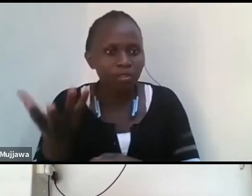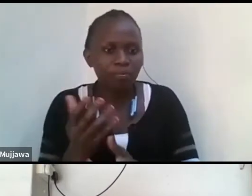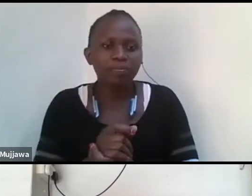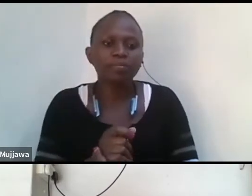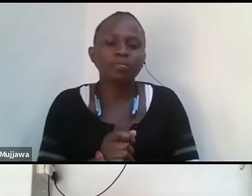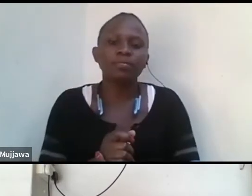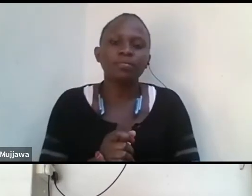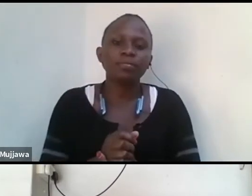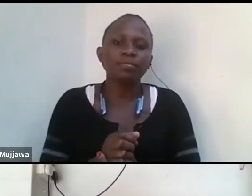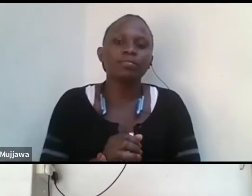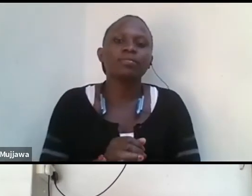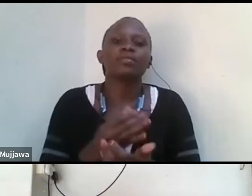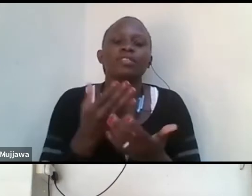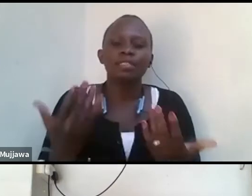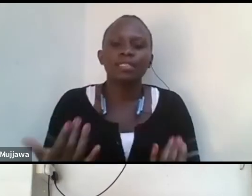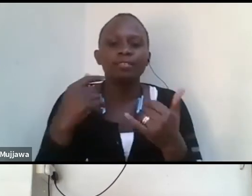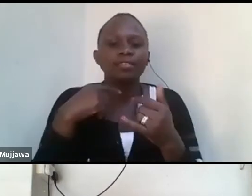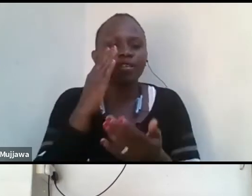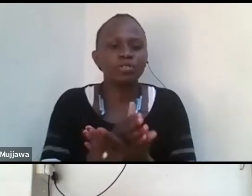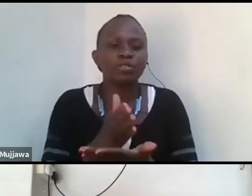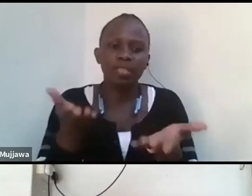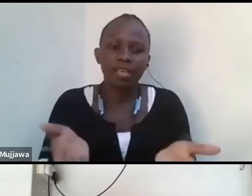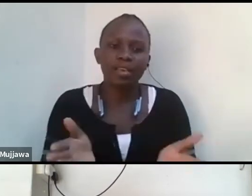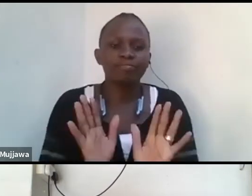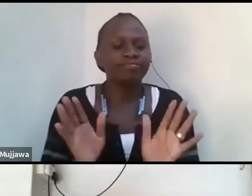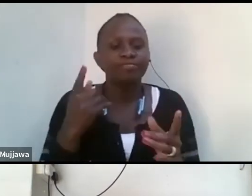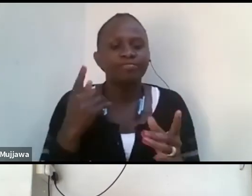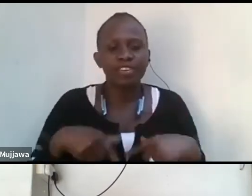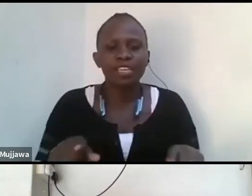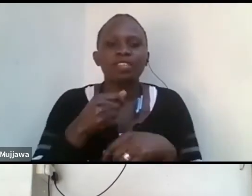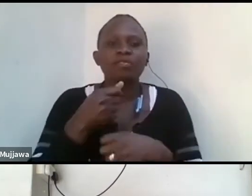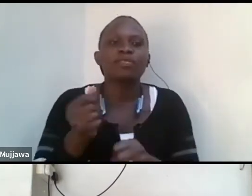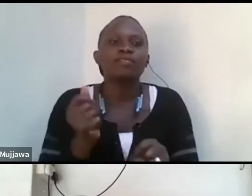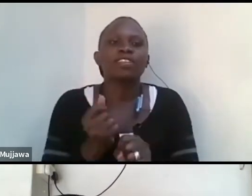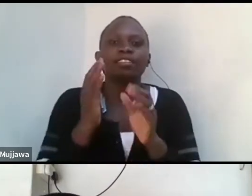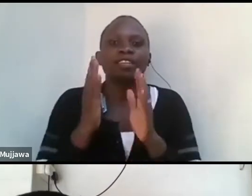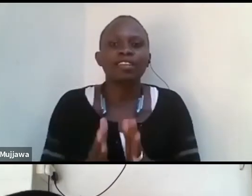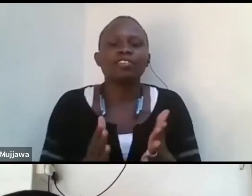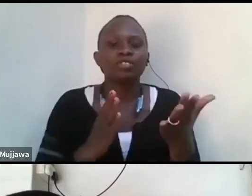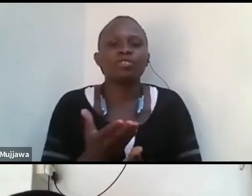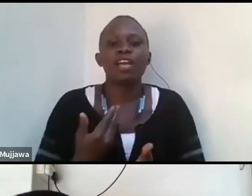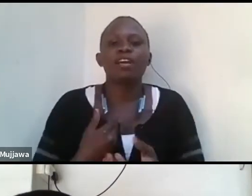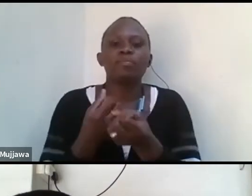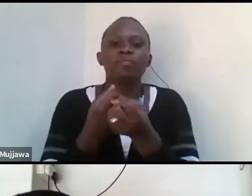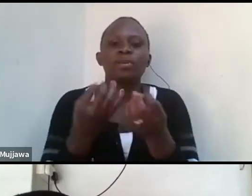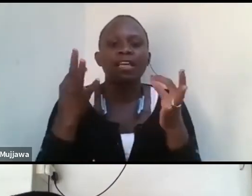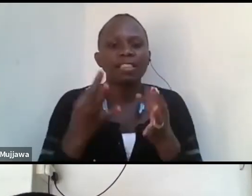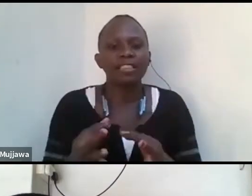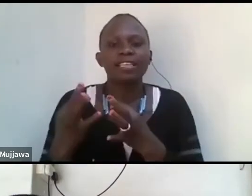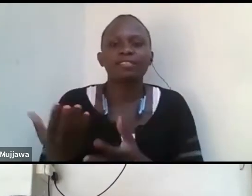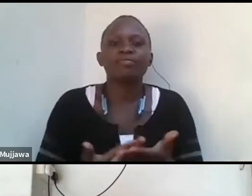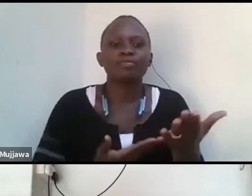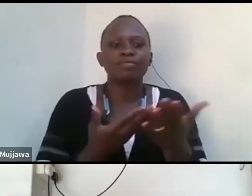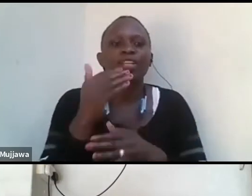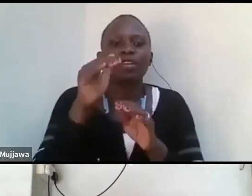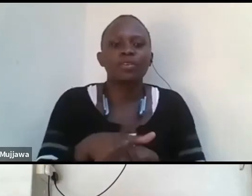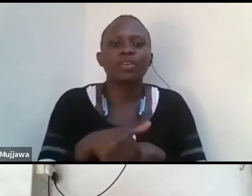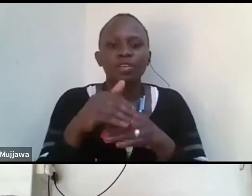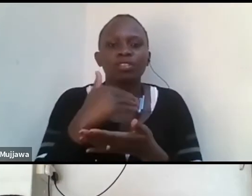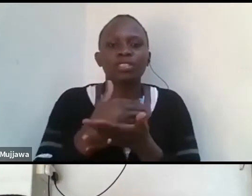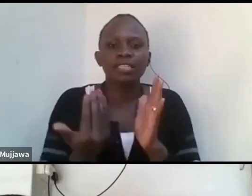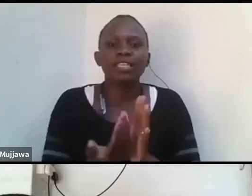I'll stop there. For us as manufacturers, I have many things on the agriculture sector, but we are not talking agriculture today.